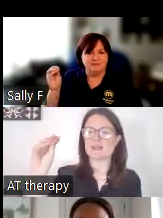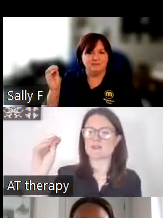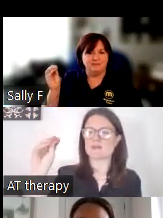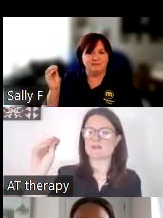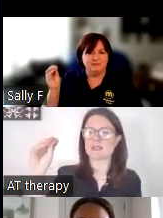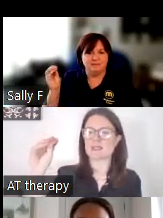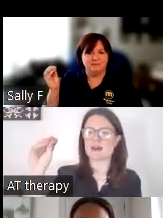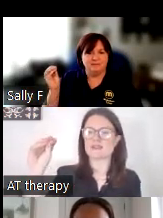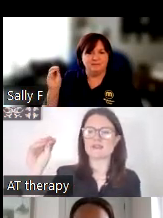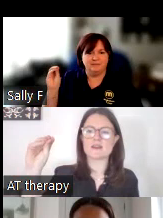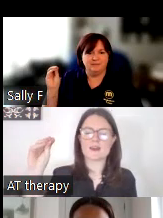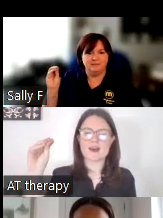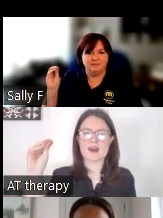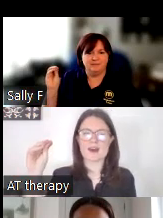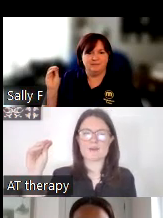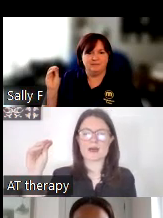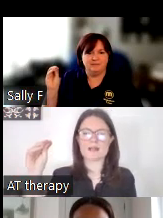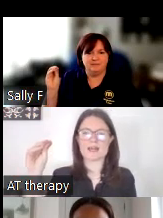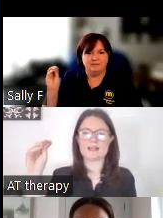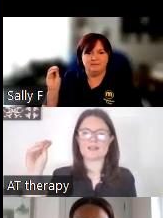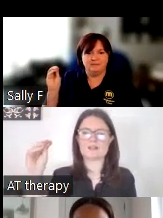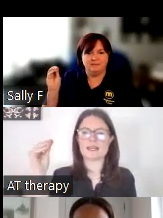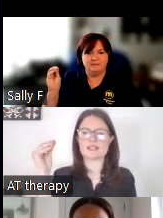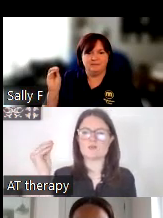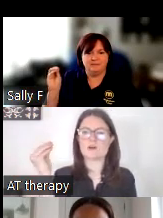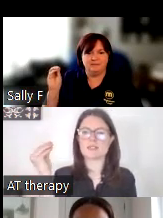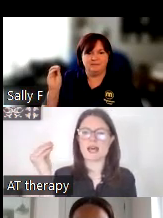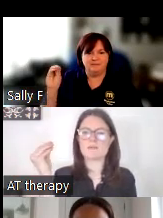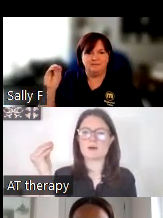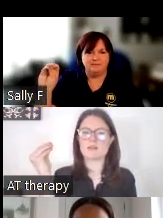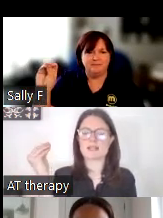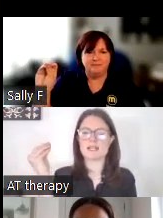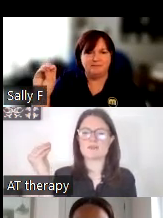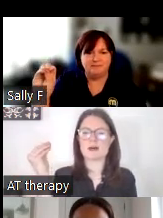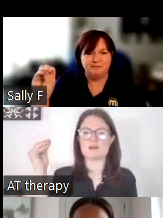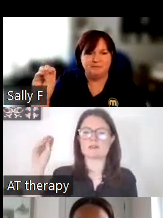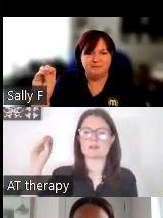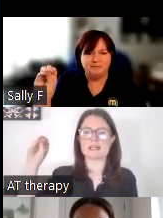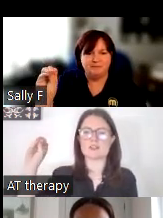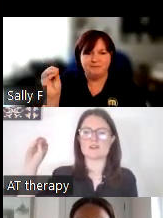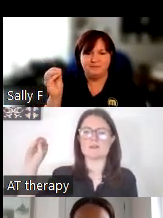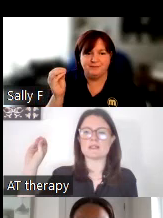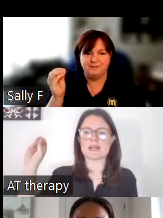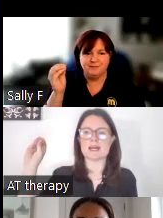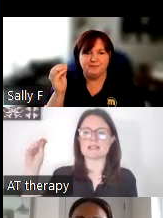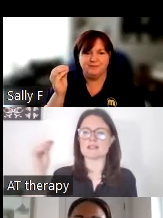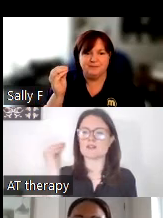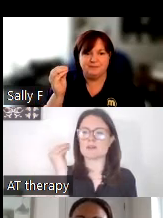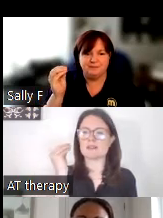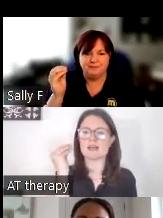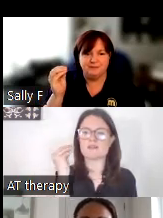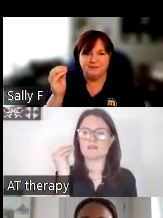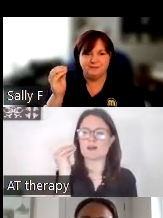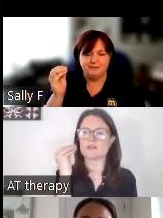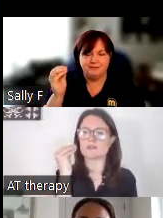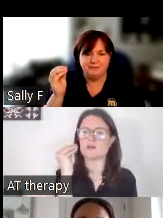scrunched fist with your fingers, and then it's one tap on the side of your mouth. So again, it's your dominant side and the